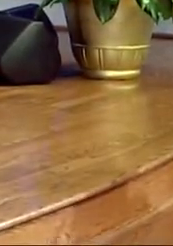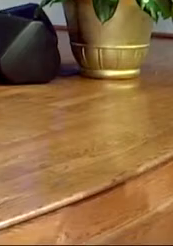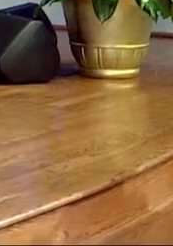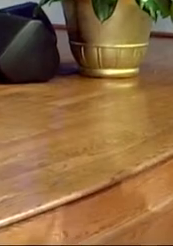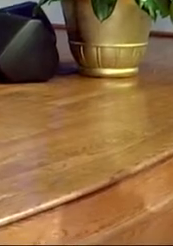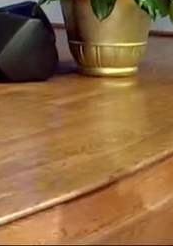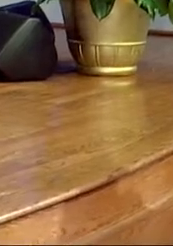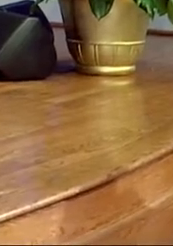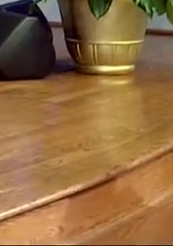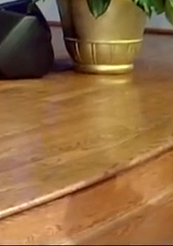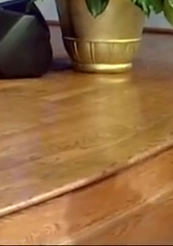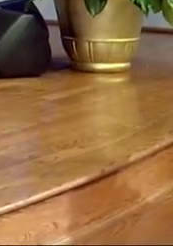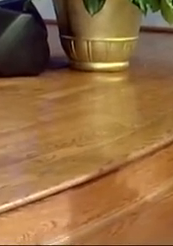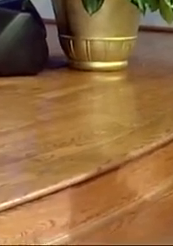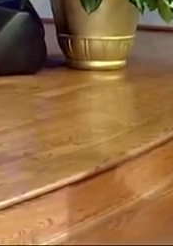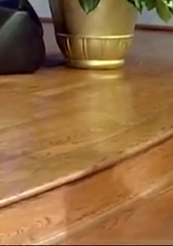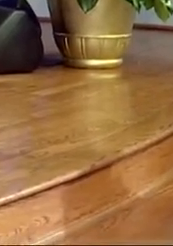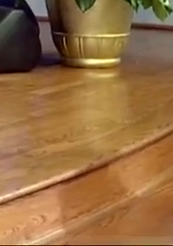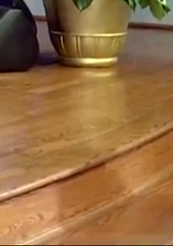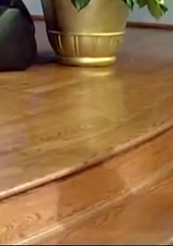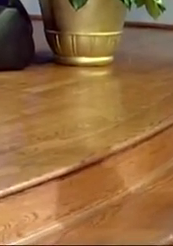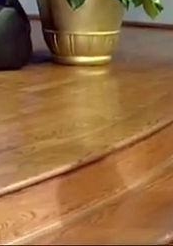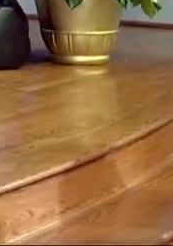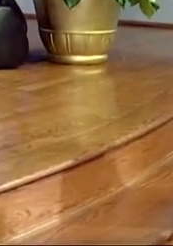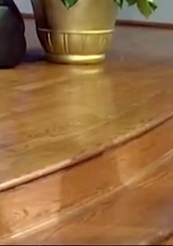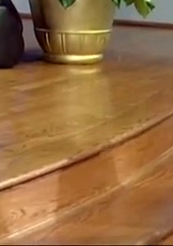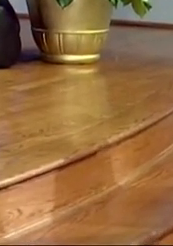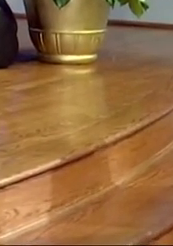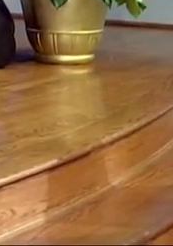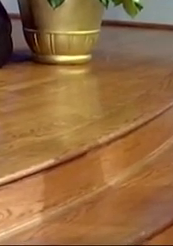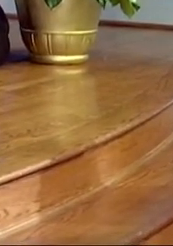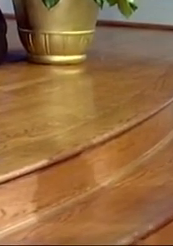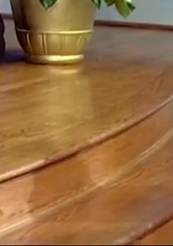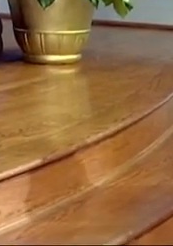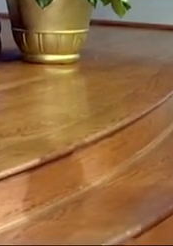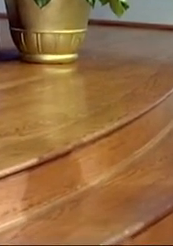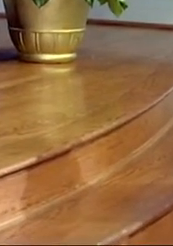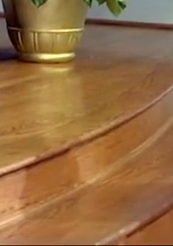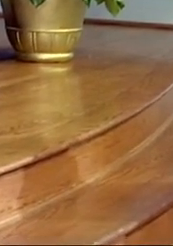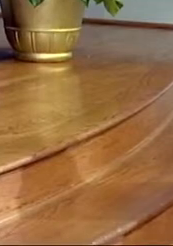forget the word. He loved me